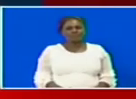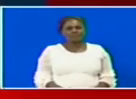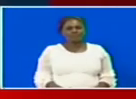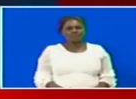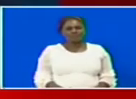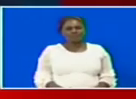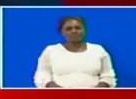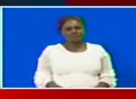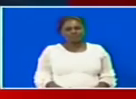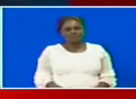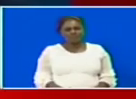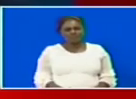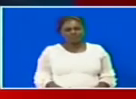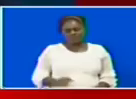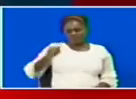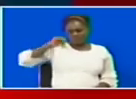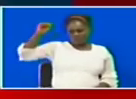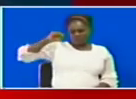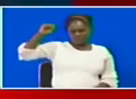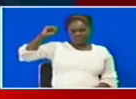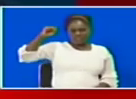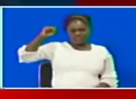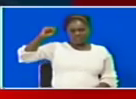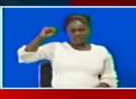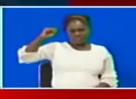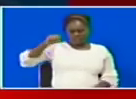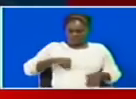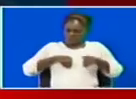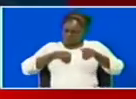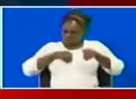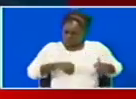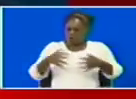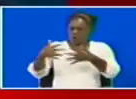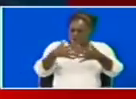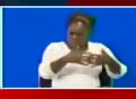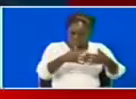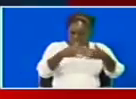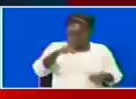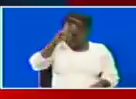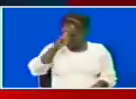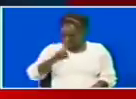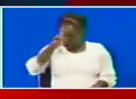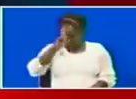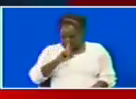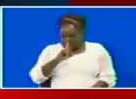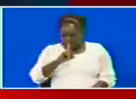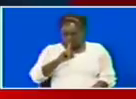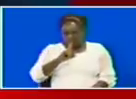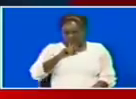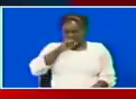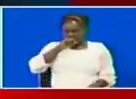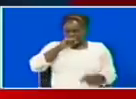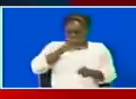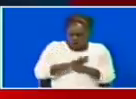at the Bedrock of our politics will be a total allegiance to the United States of America and through our loyalty to